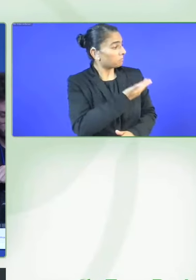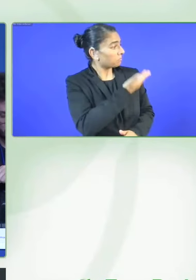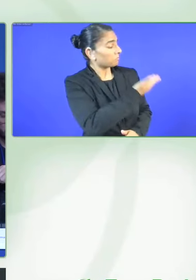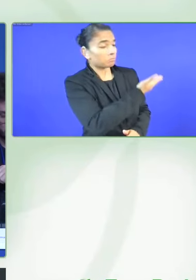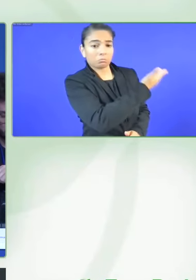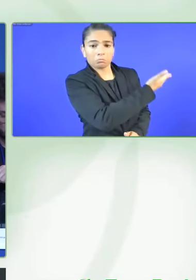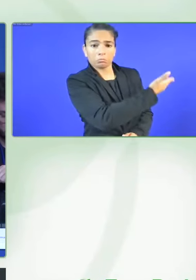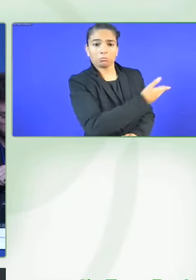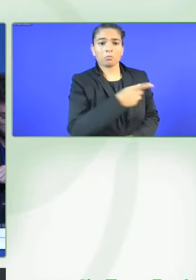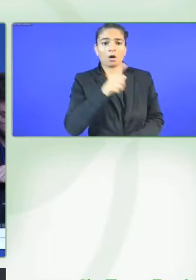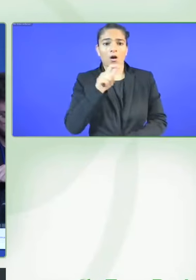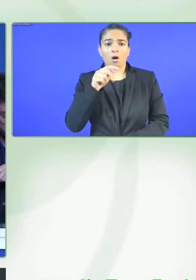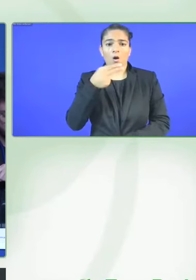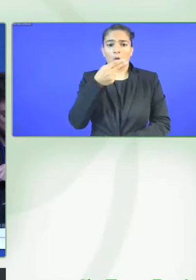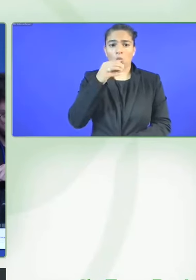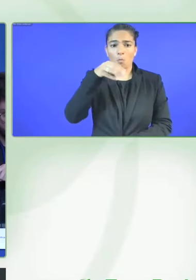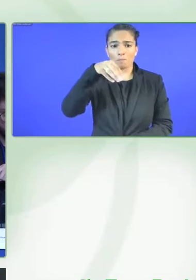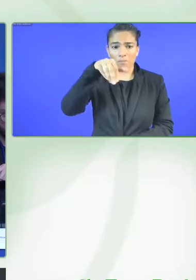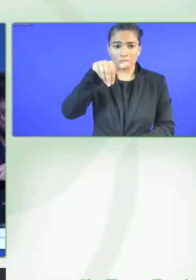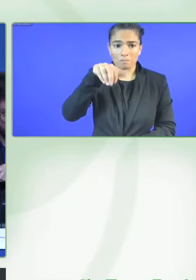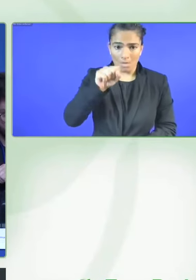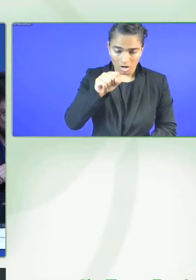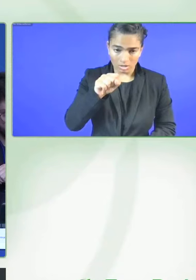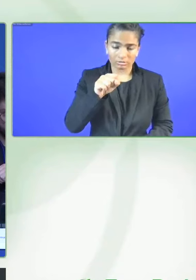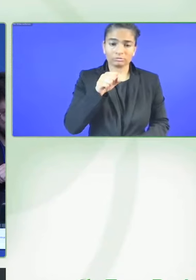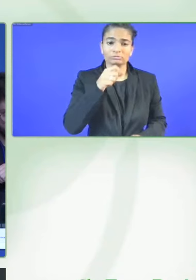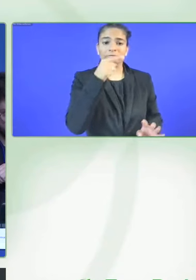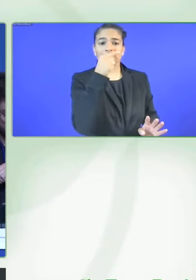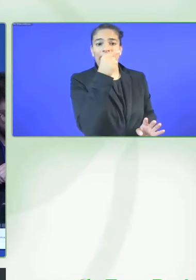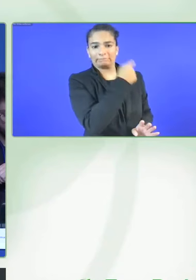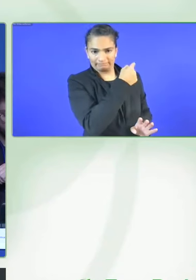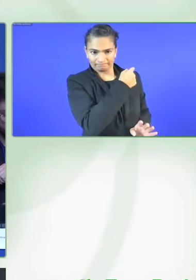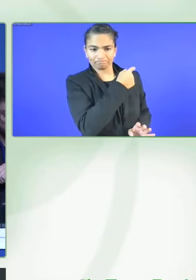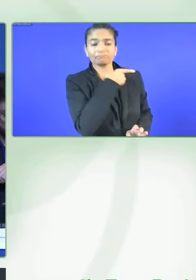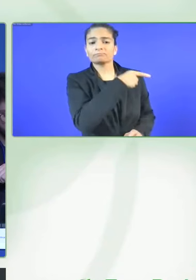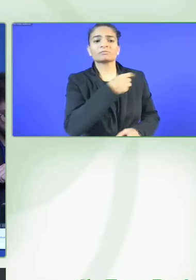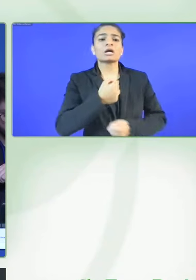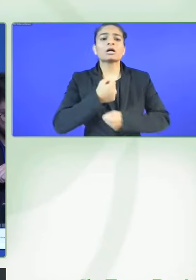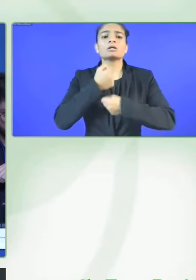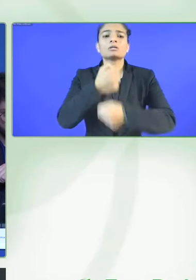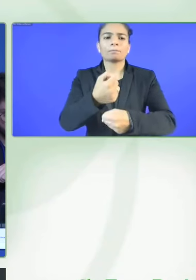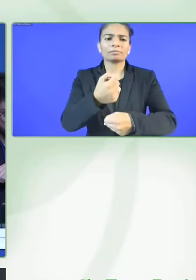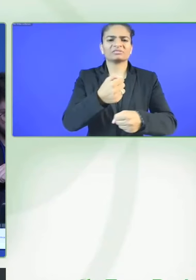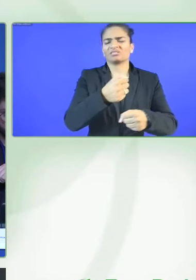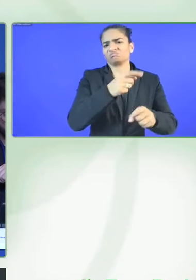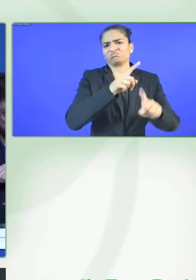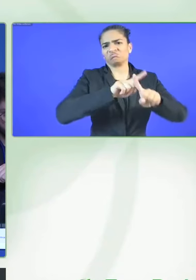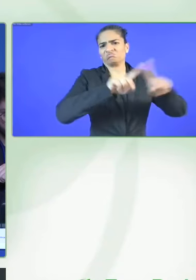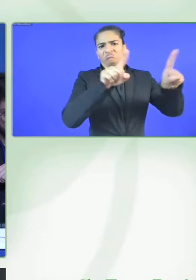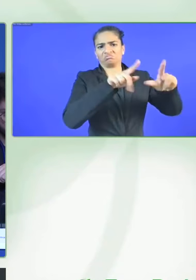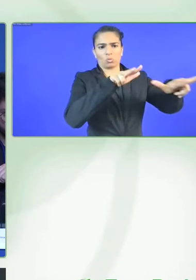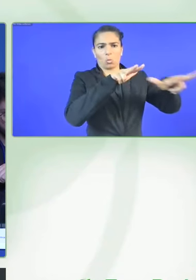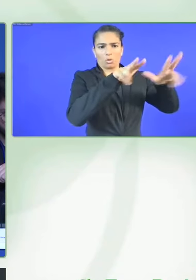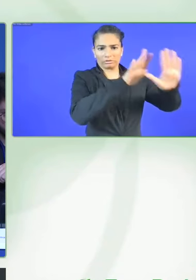on policies and standards, just to give you a hint, today at the very beginning of this